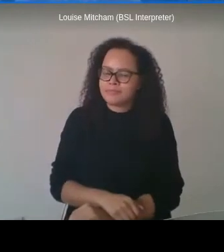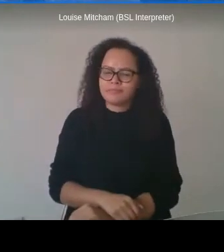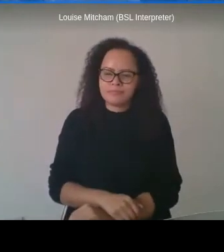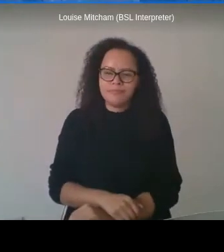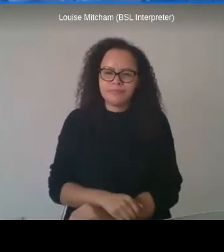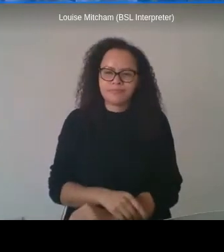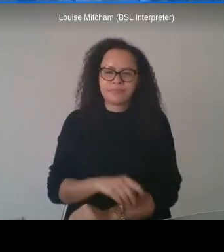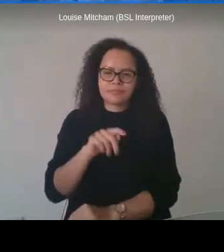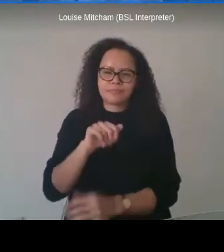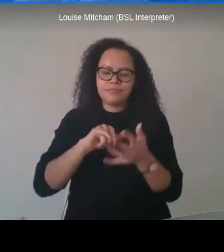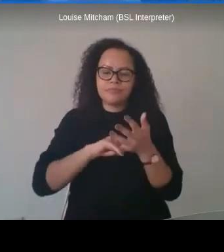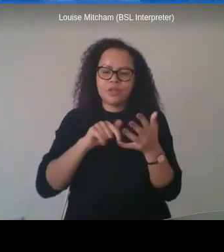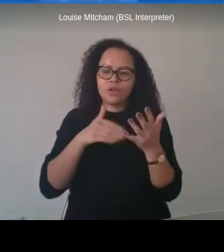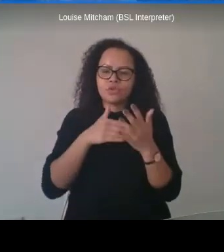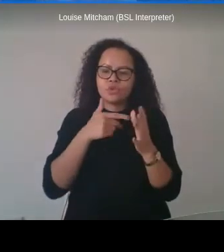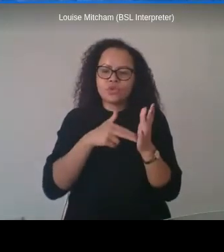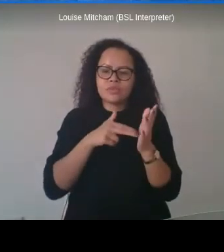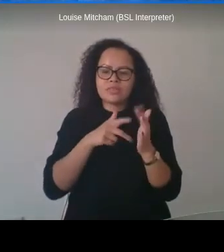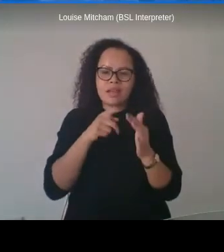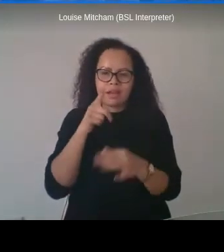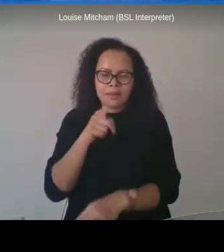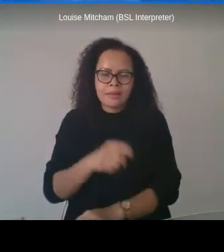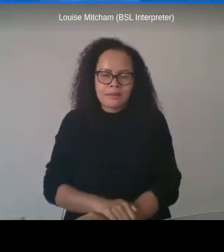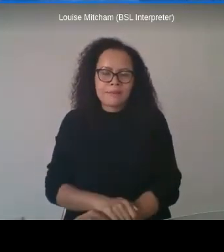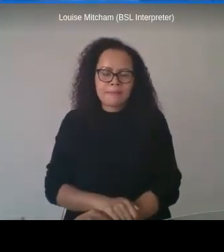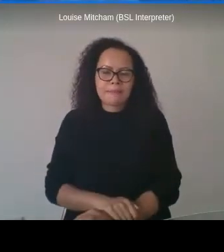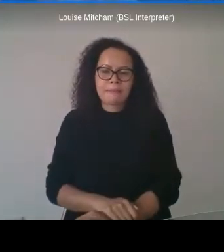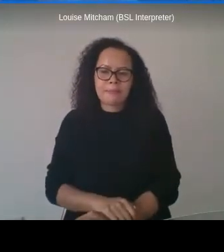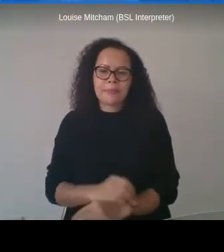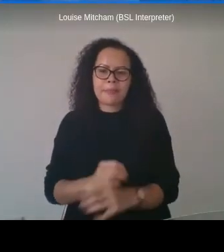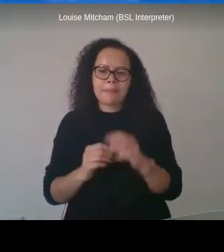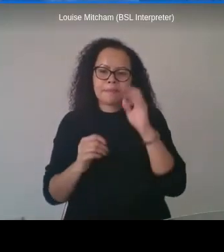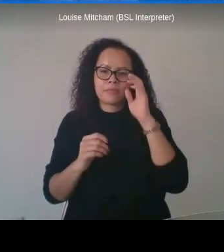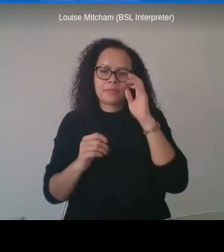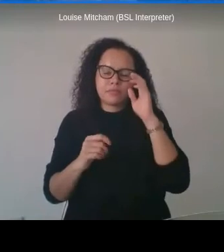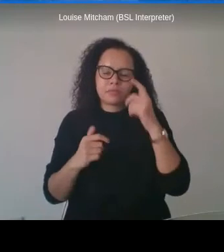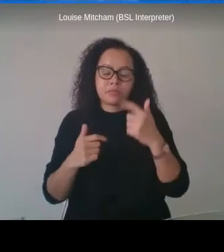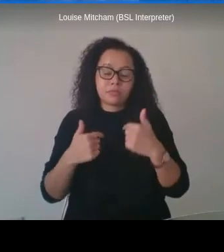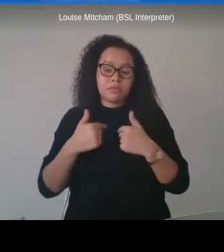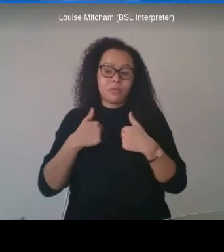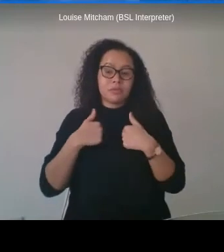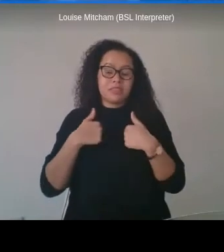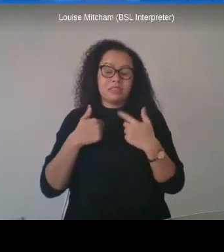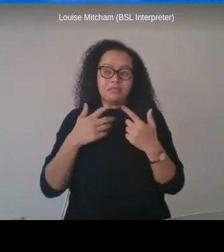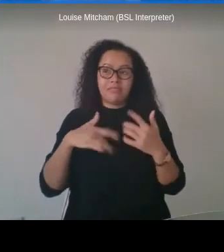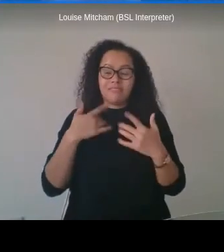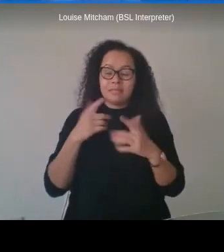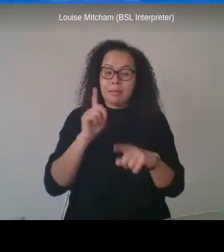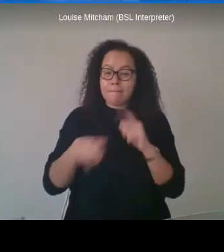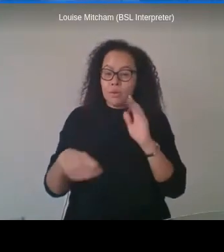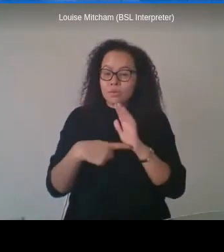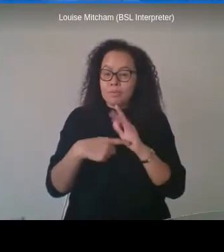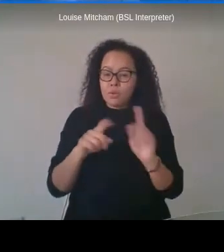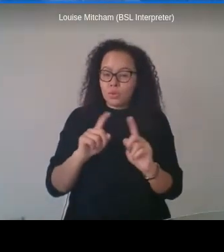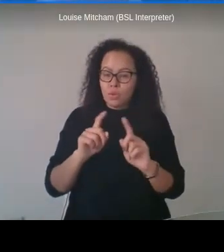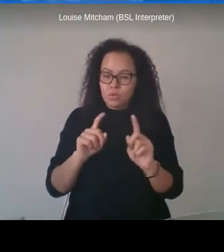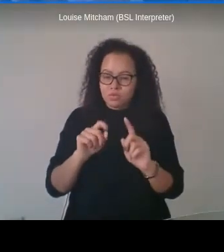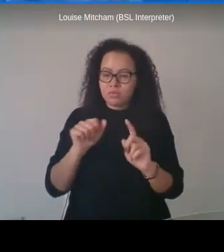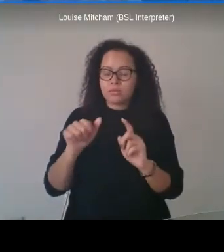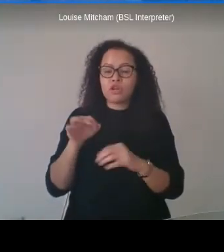being an operator or someone who's going to purchase into those technologies, one of the most important things you can do is analyze your own internal